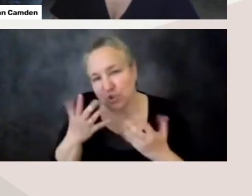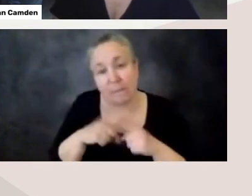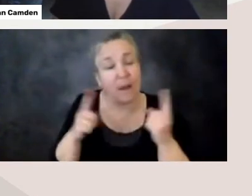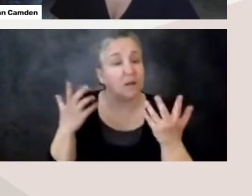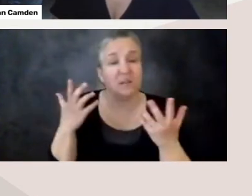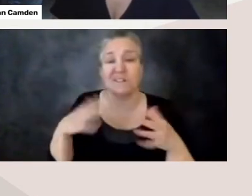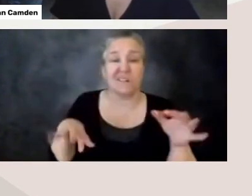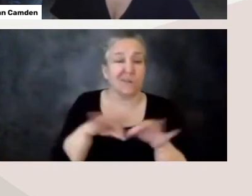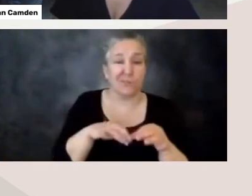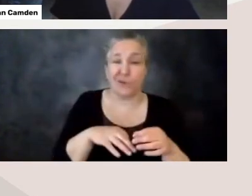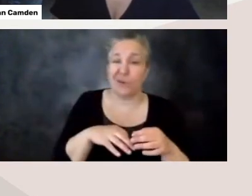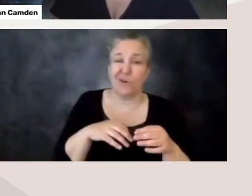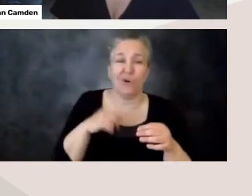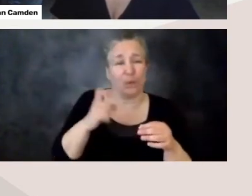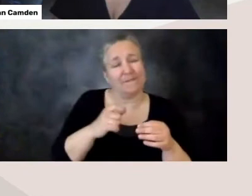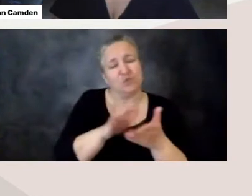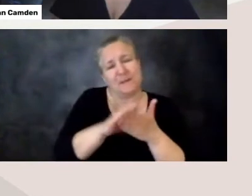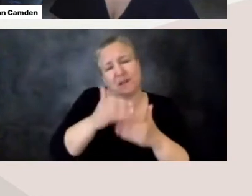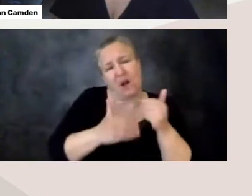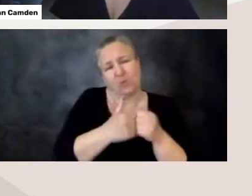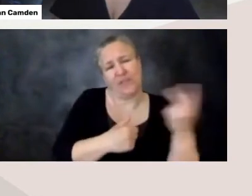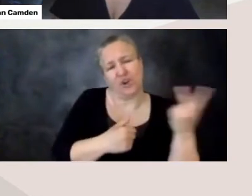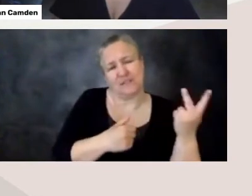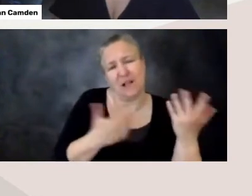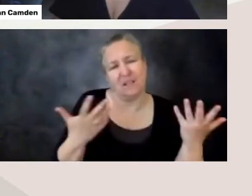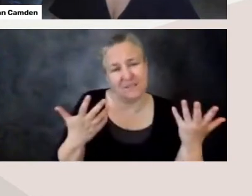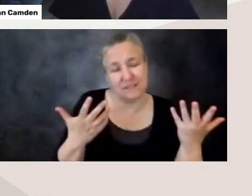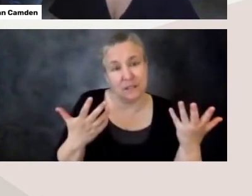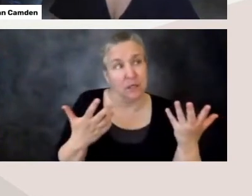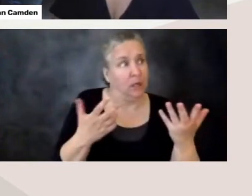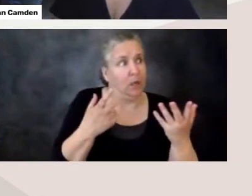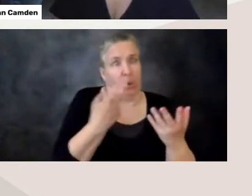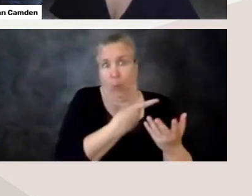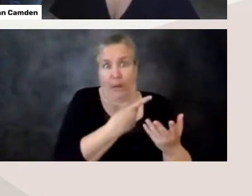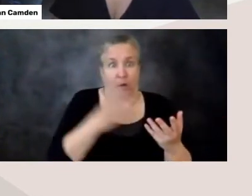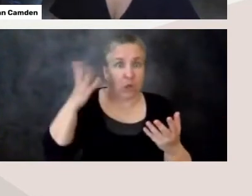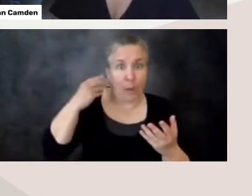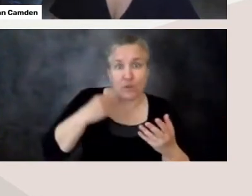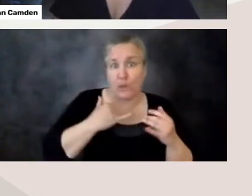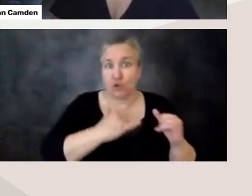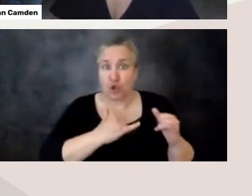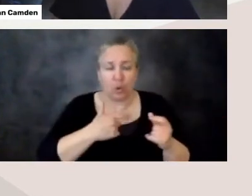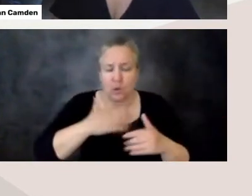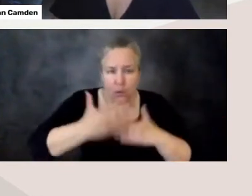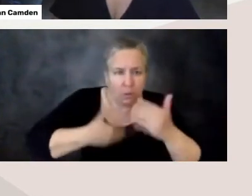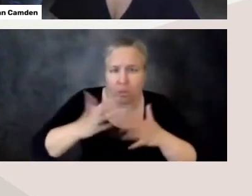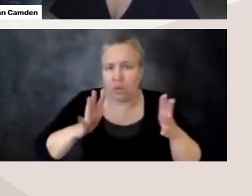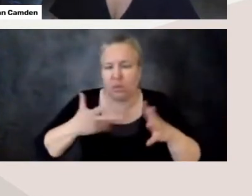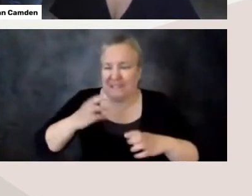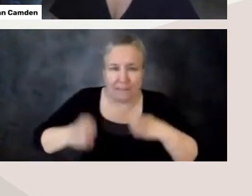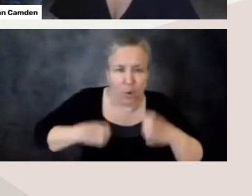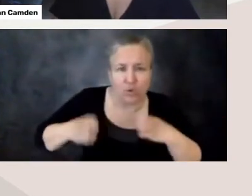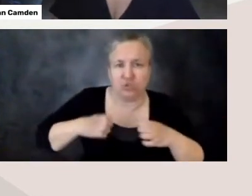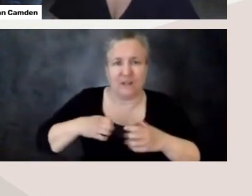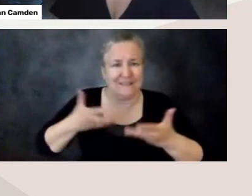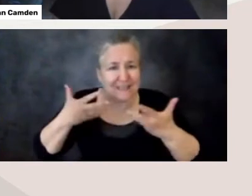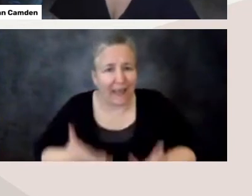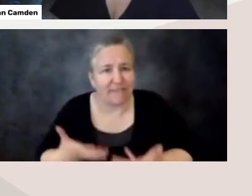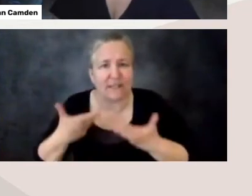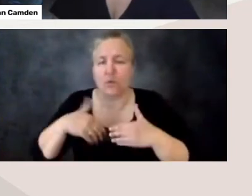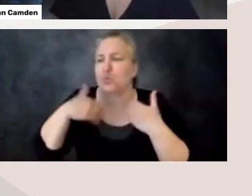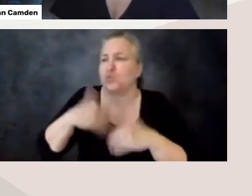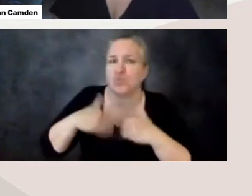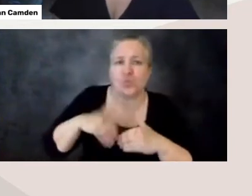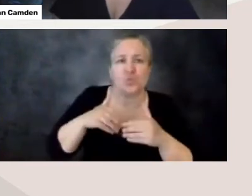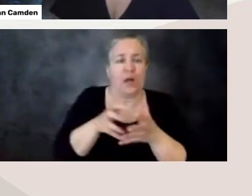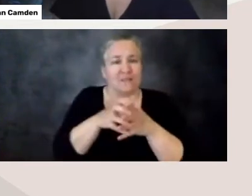have to give ourselves some grace that we're muddling our way through this too. And it's emotional and it's heavy. And as much